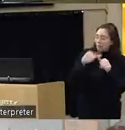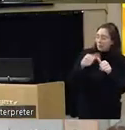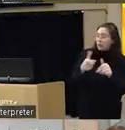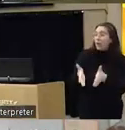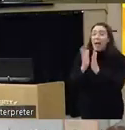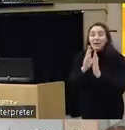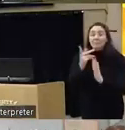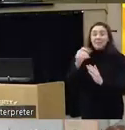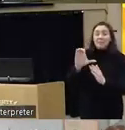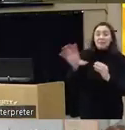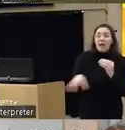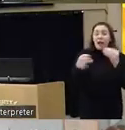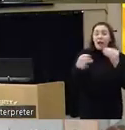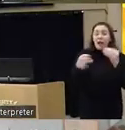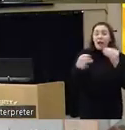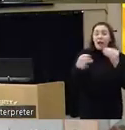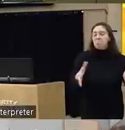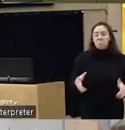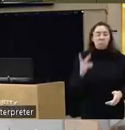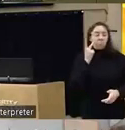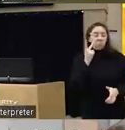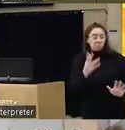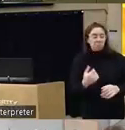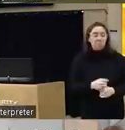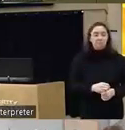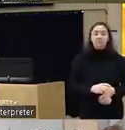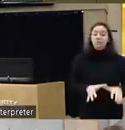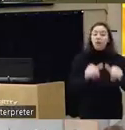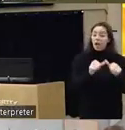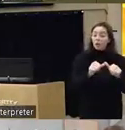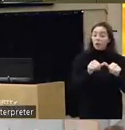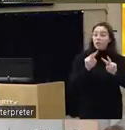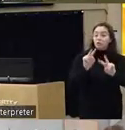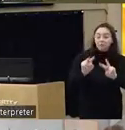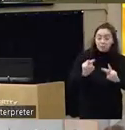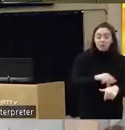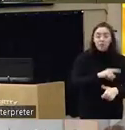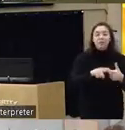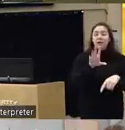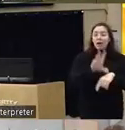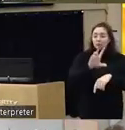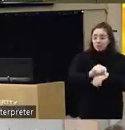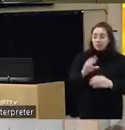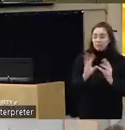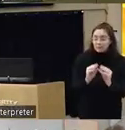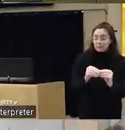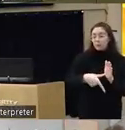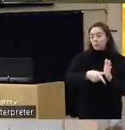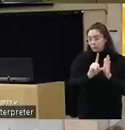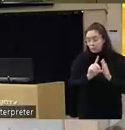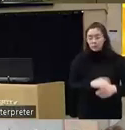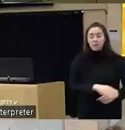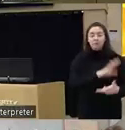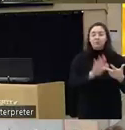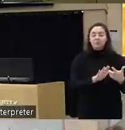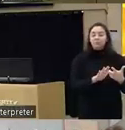our expectations too. We have ongoing clinical supervision and consultation meetings and reviews. And then we